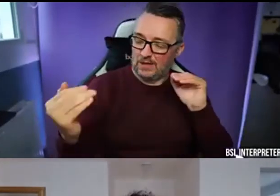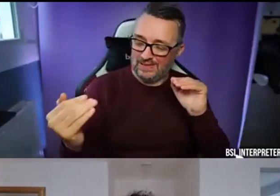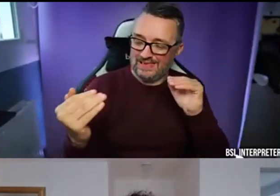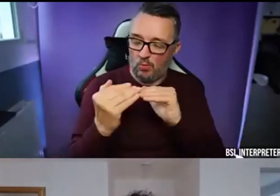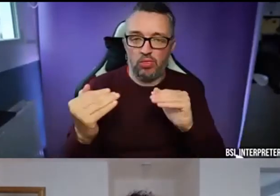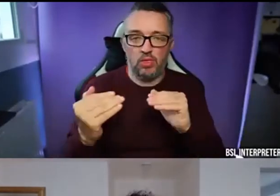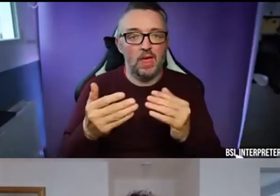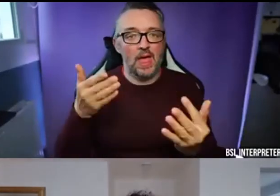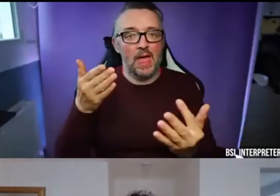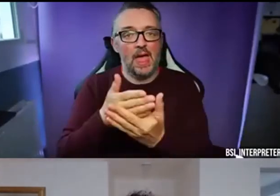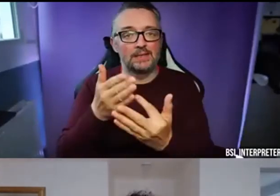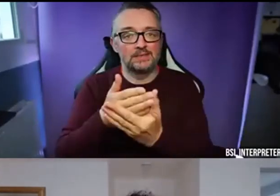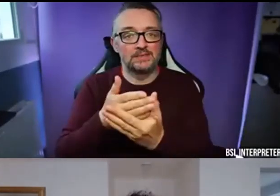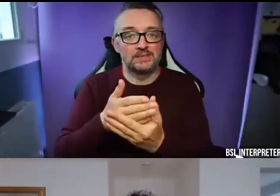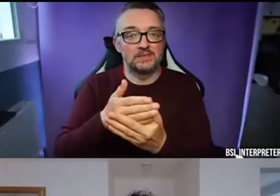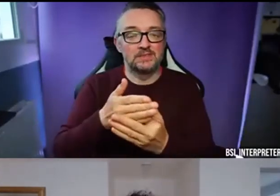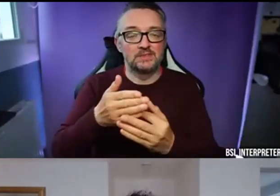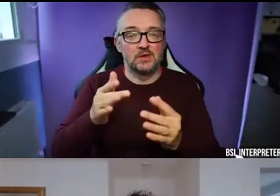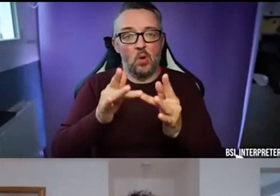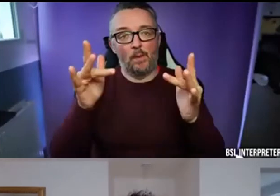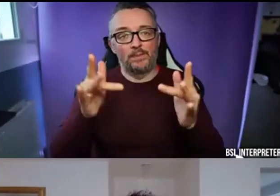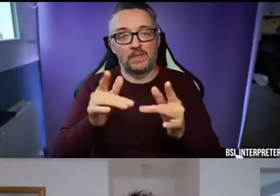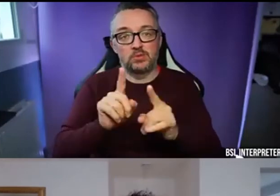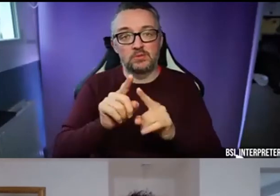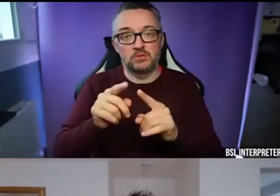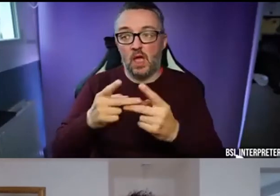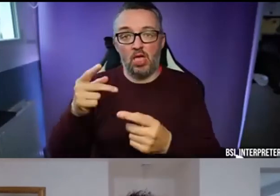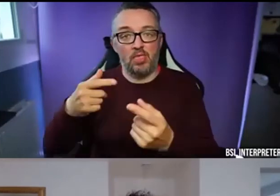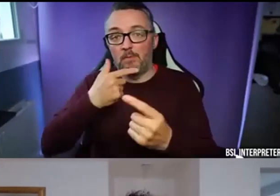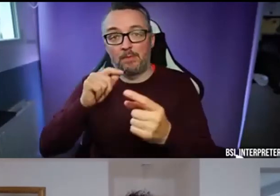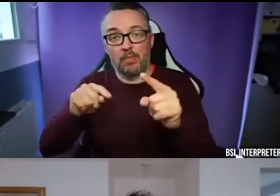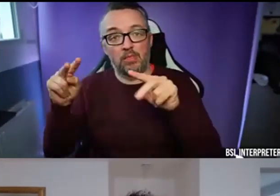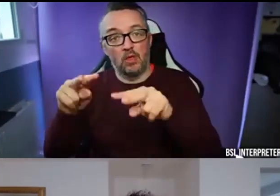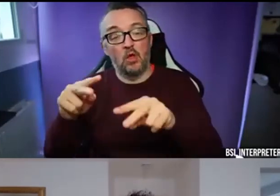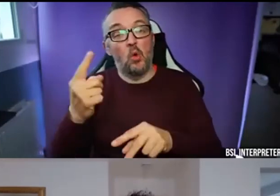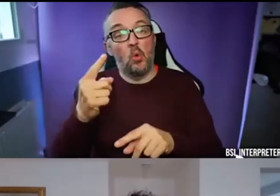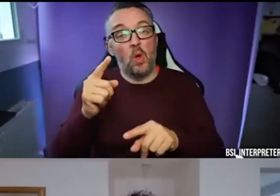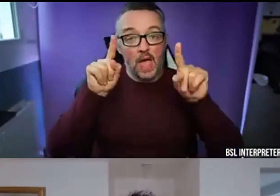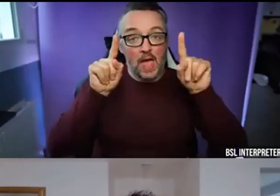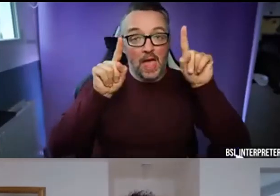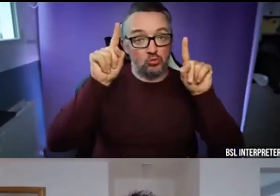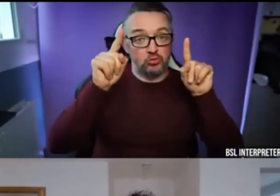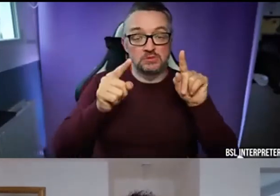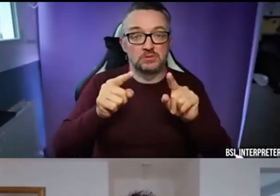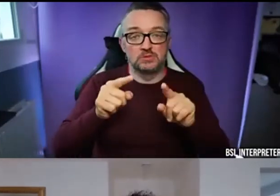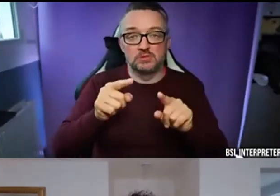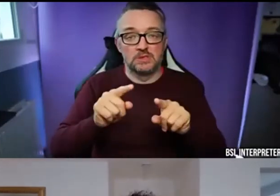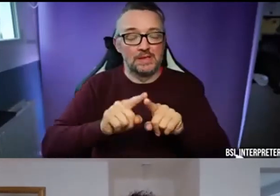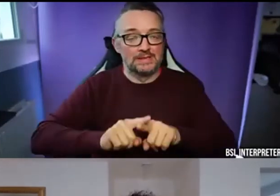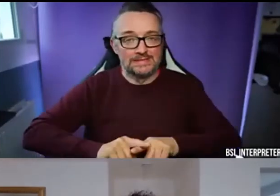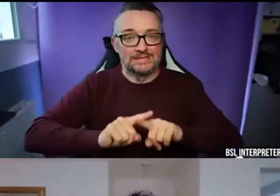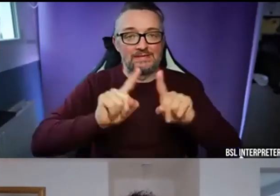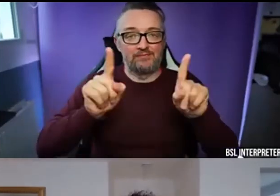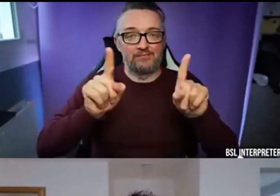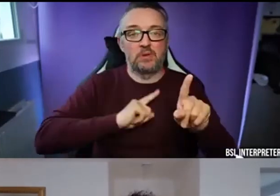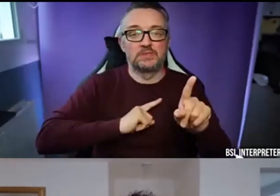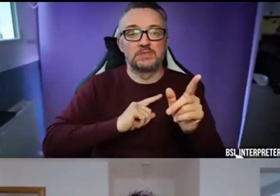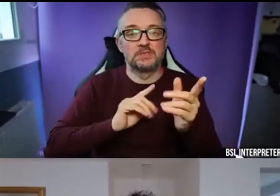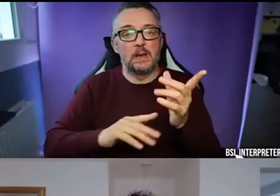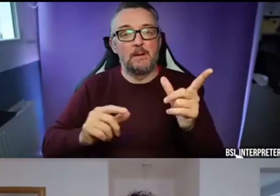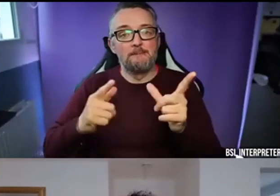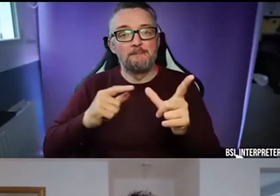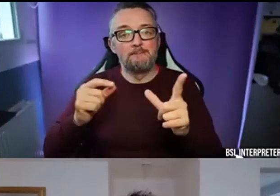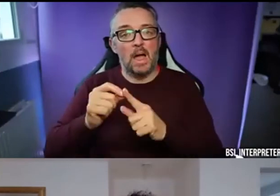platform that one is looking at. And we know at the moment, for example, that Android users are disadvantaged because key mapping services are